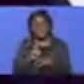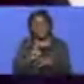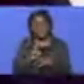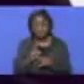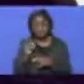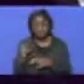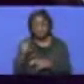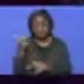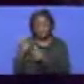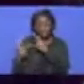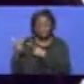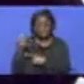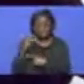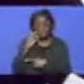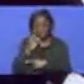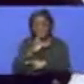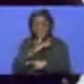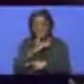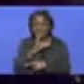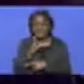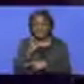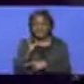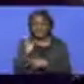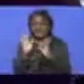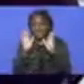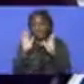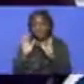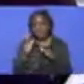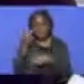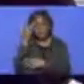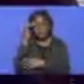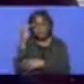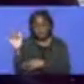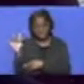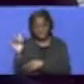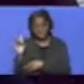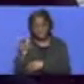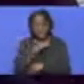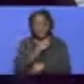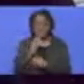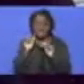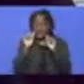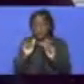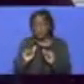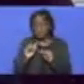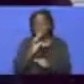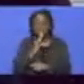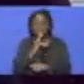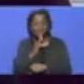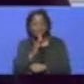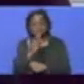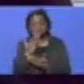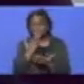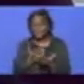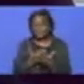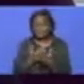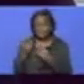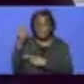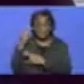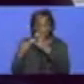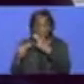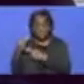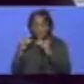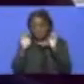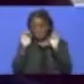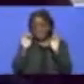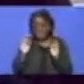His legacy would be his absolute brilliance, his oratorical brilliance, his historical